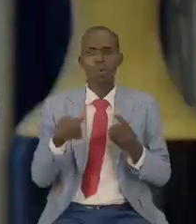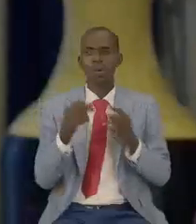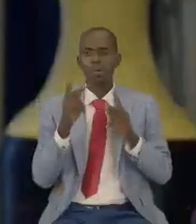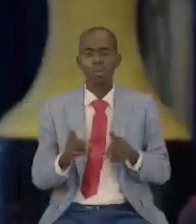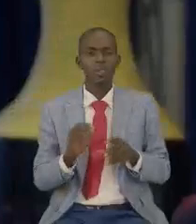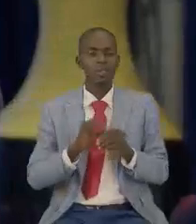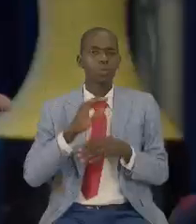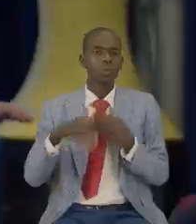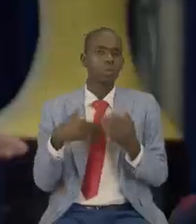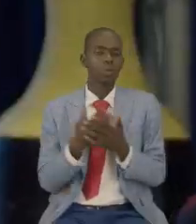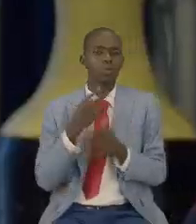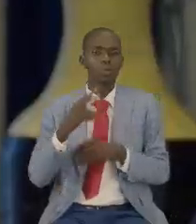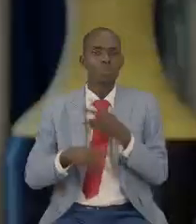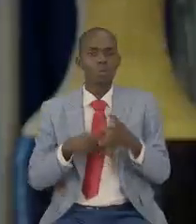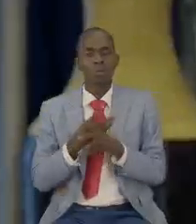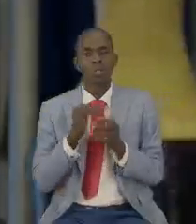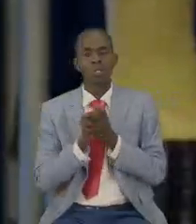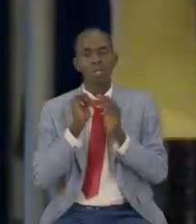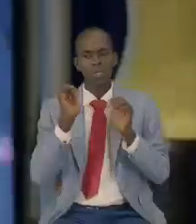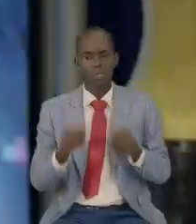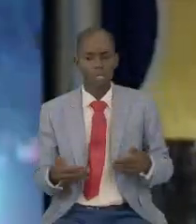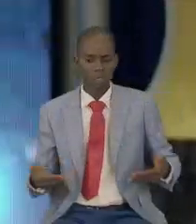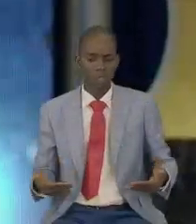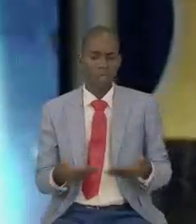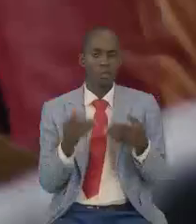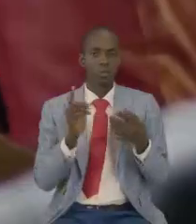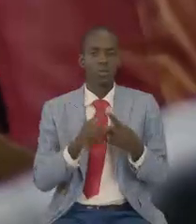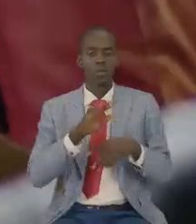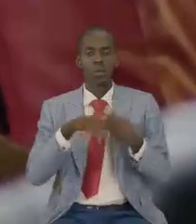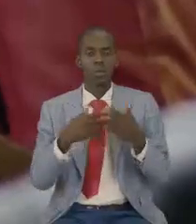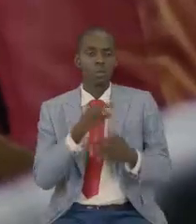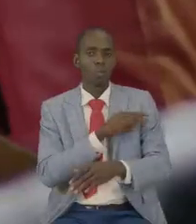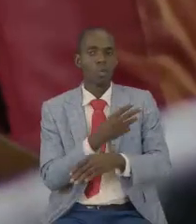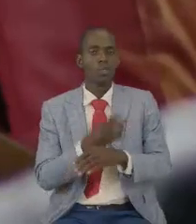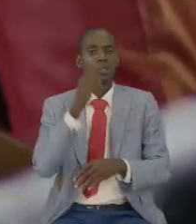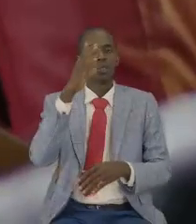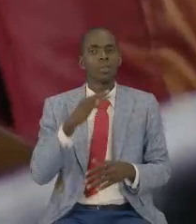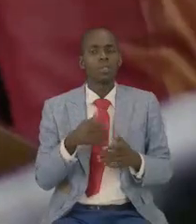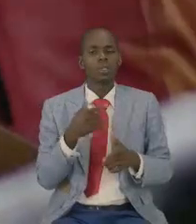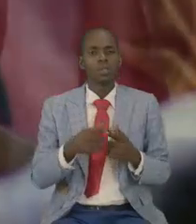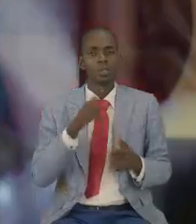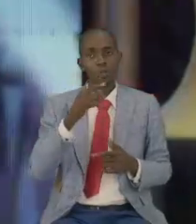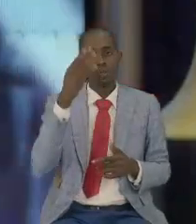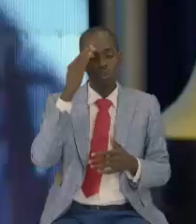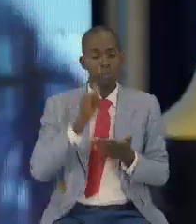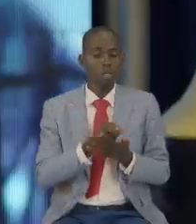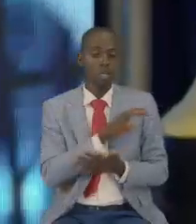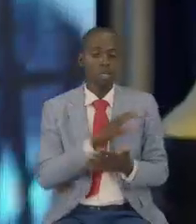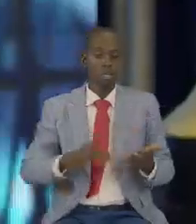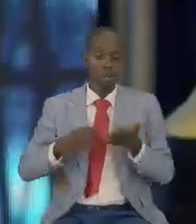with the Almighty God. And then you know He paid the price. It says, for ye are bought with a price,